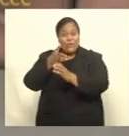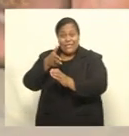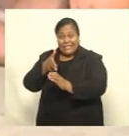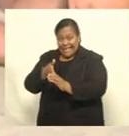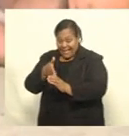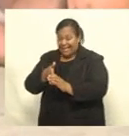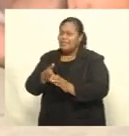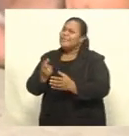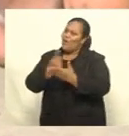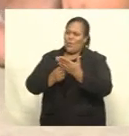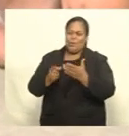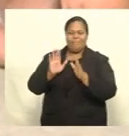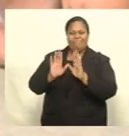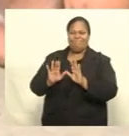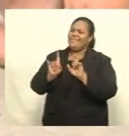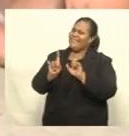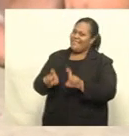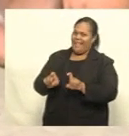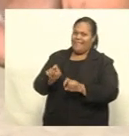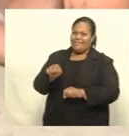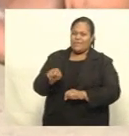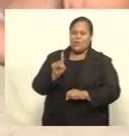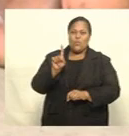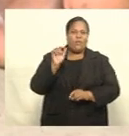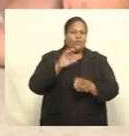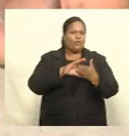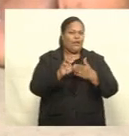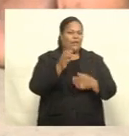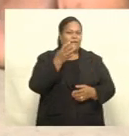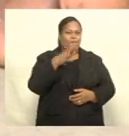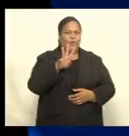remains unchanged at $1.43.